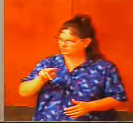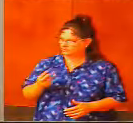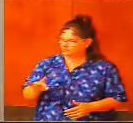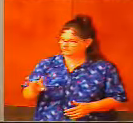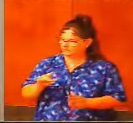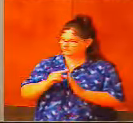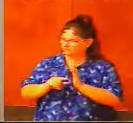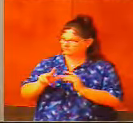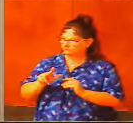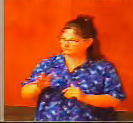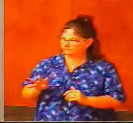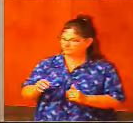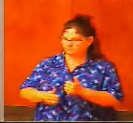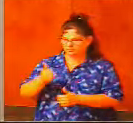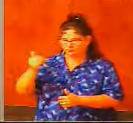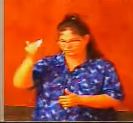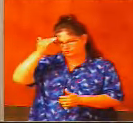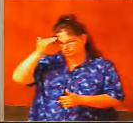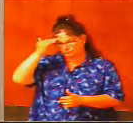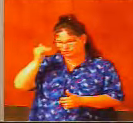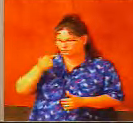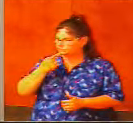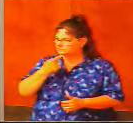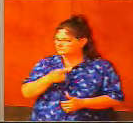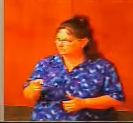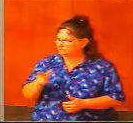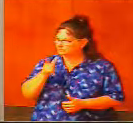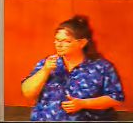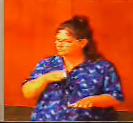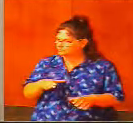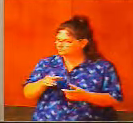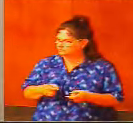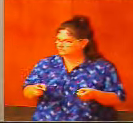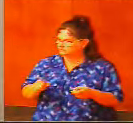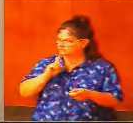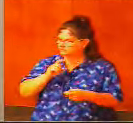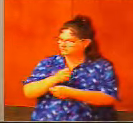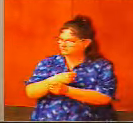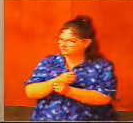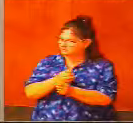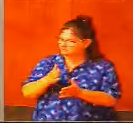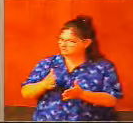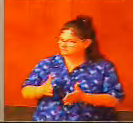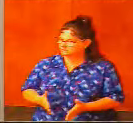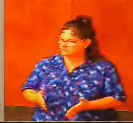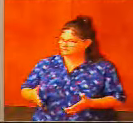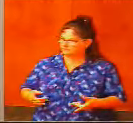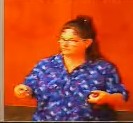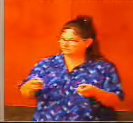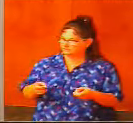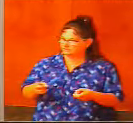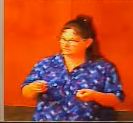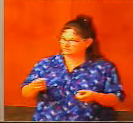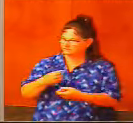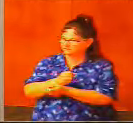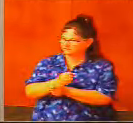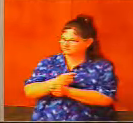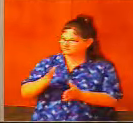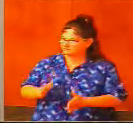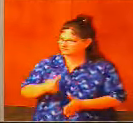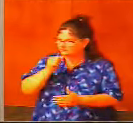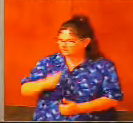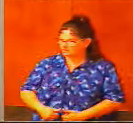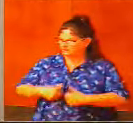34, most assuredly I say to you, whoever commits sin is a slave of sin, and a slave does not abide in the